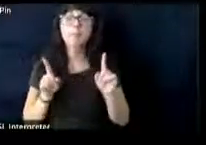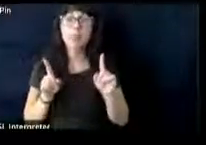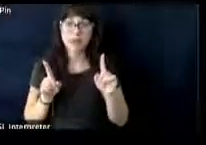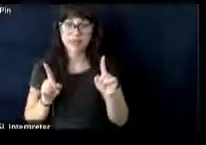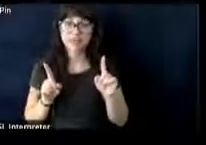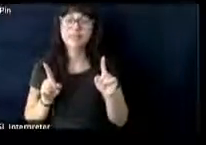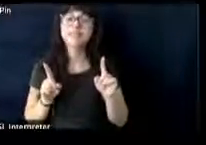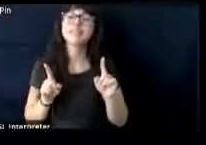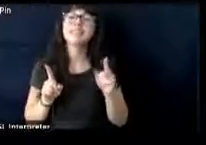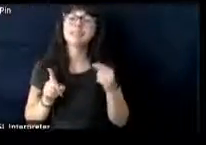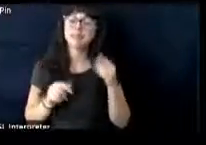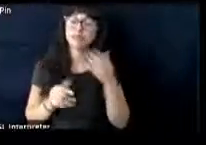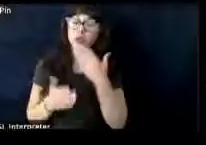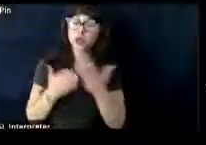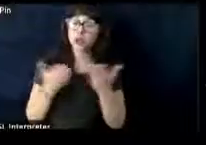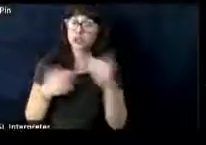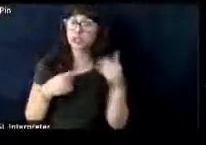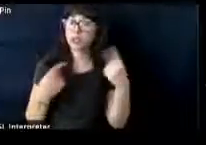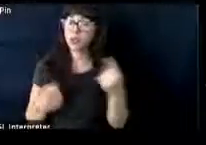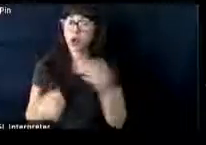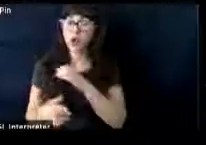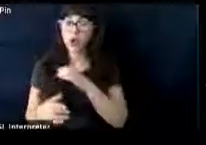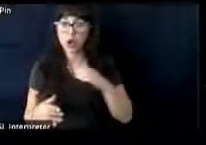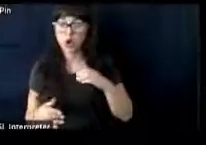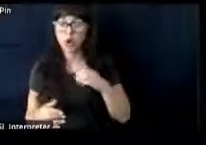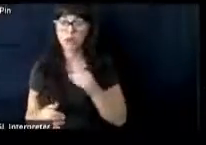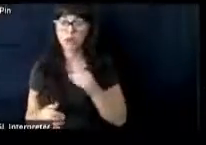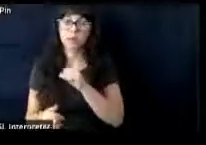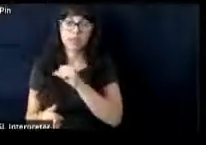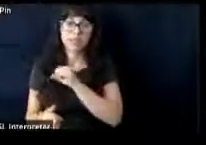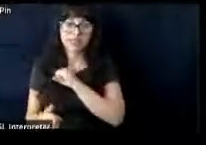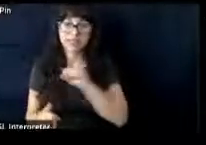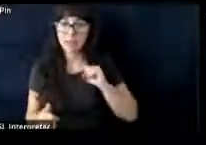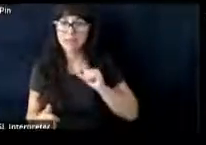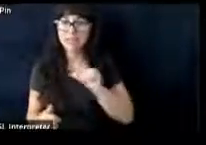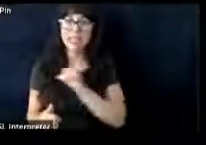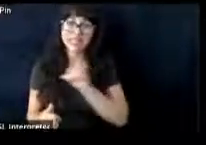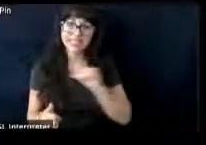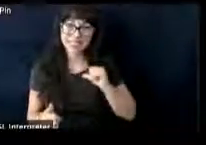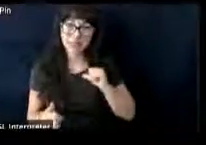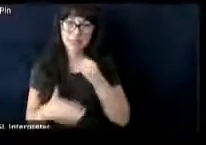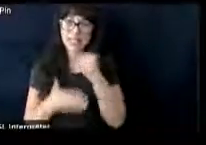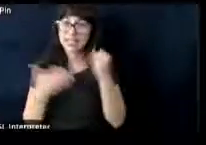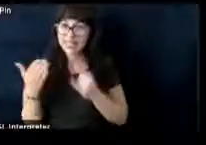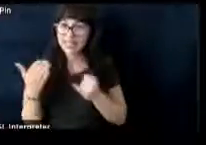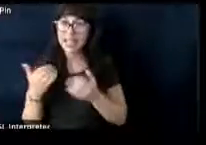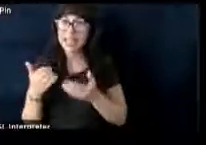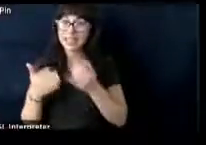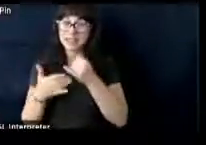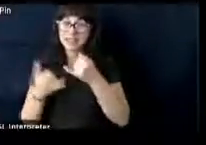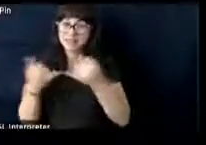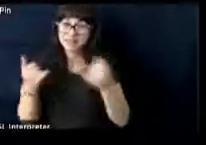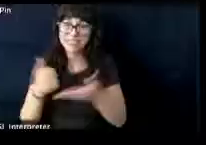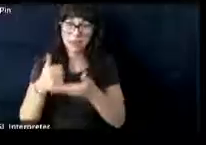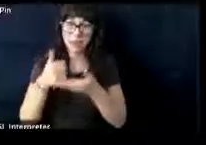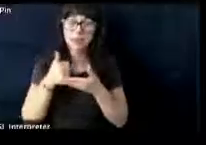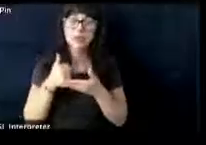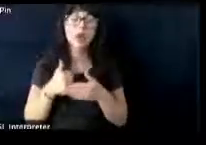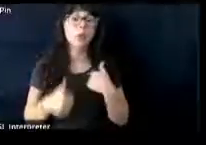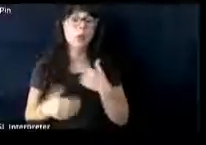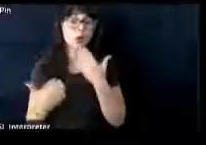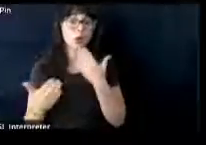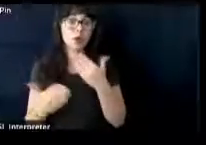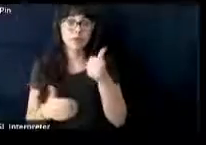current district lines for Congress, Senate, and Assembly. We are grateful that 10 years ago, the State Independent